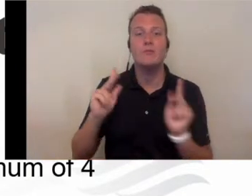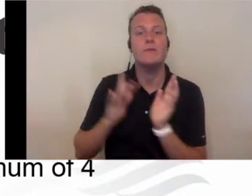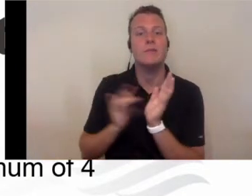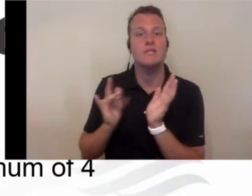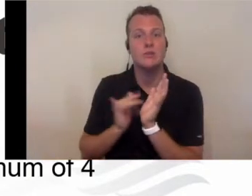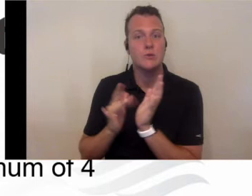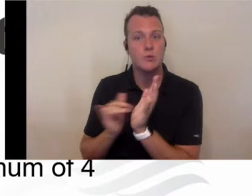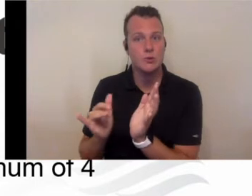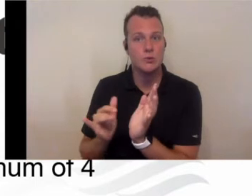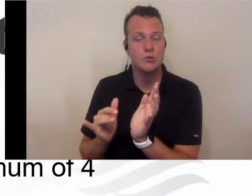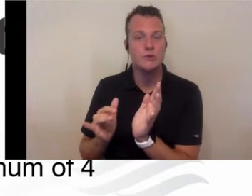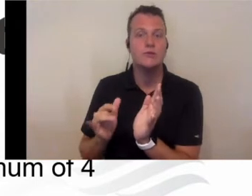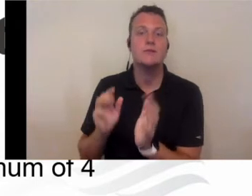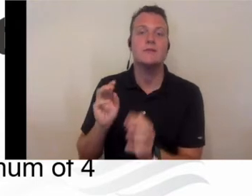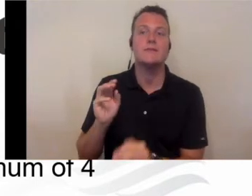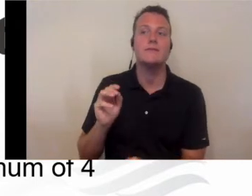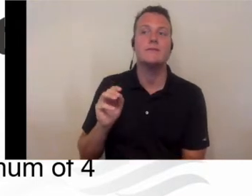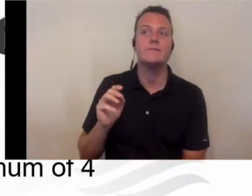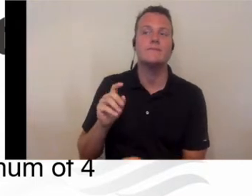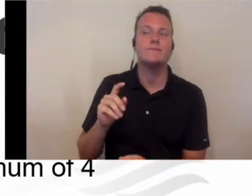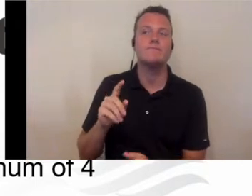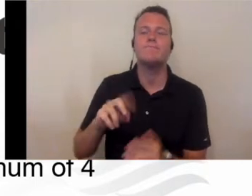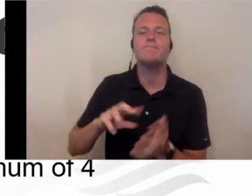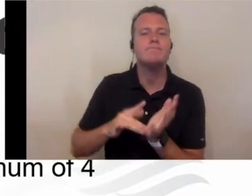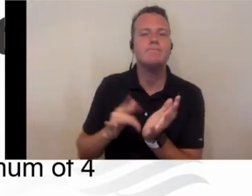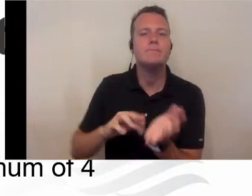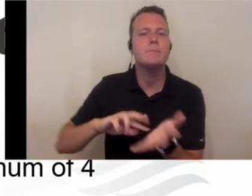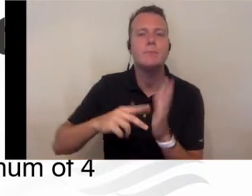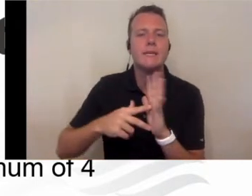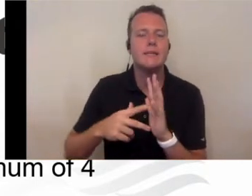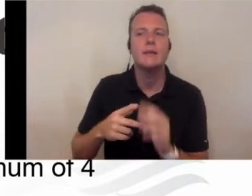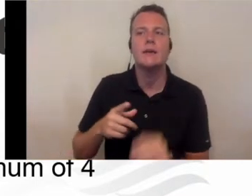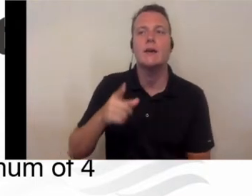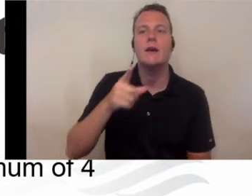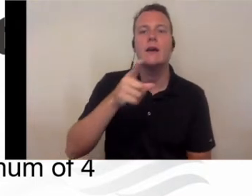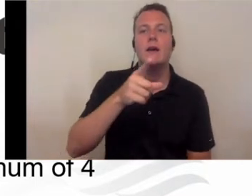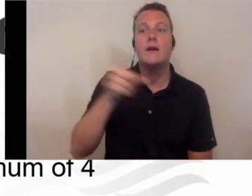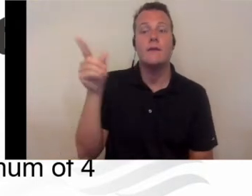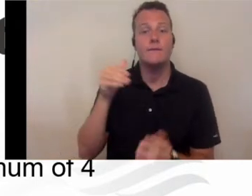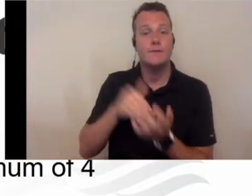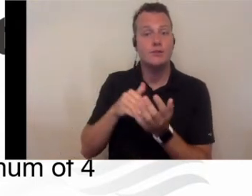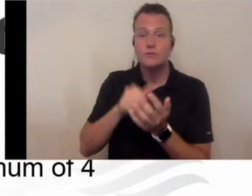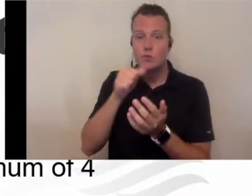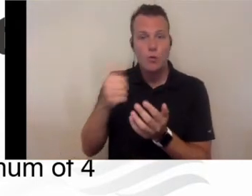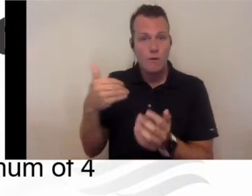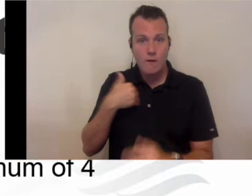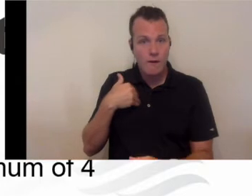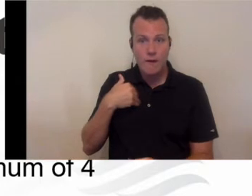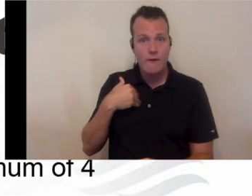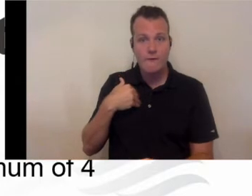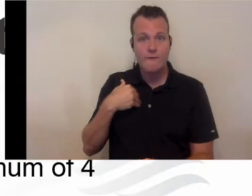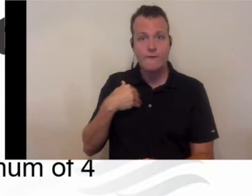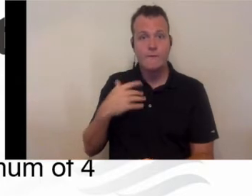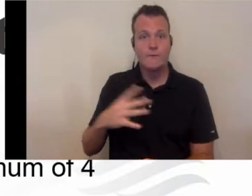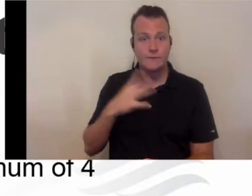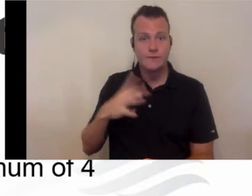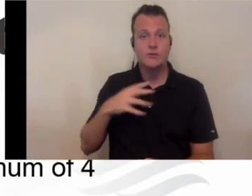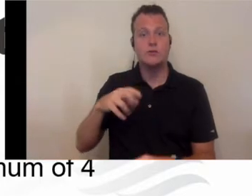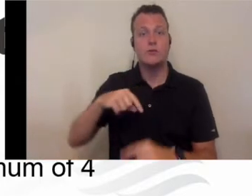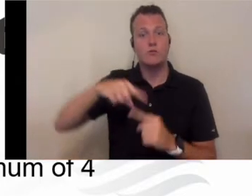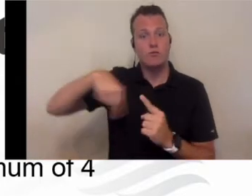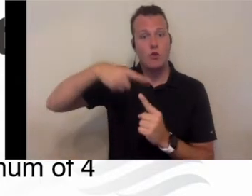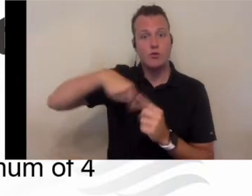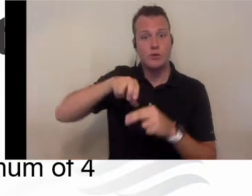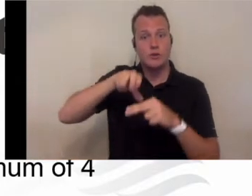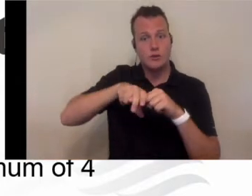and that by misuse in this case, I mean physicians who don't have a Rotary Chair or other professionals who do not have a